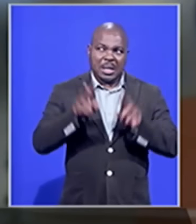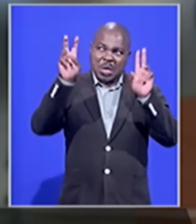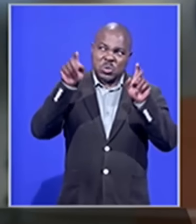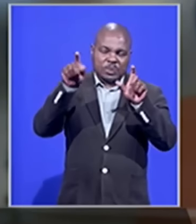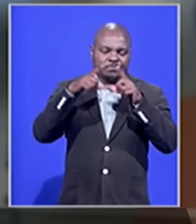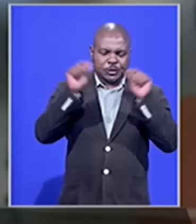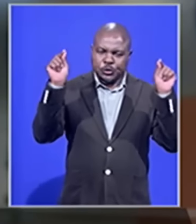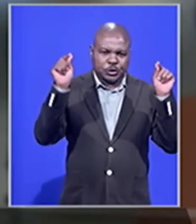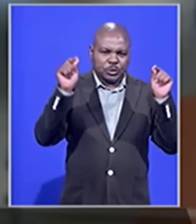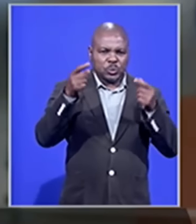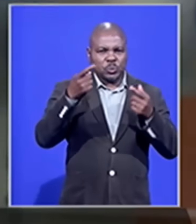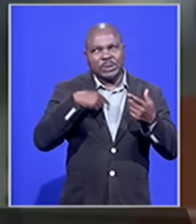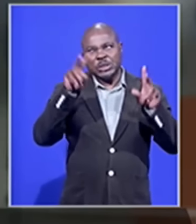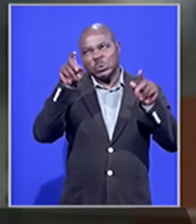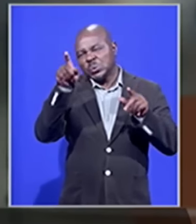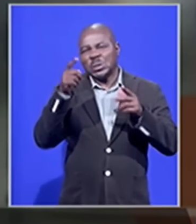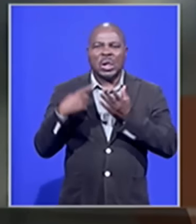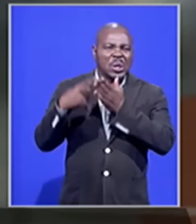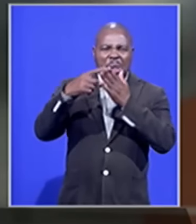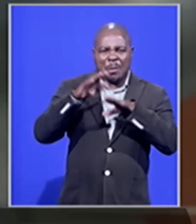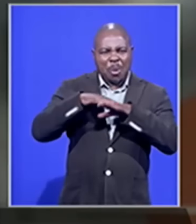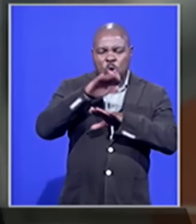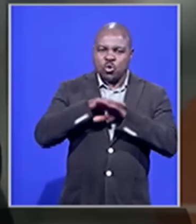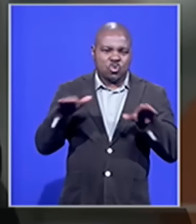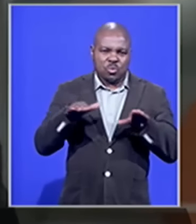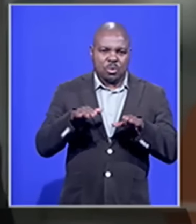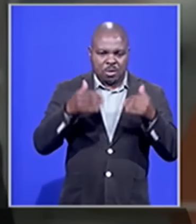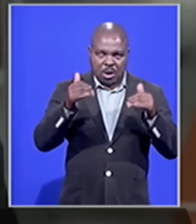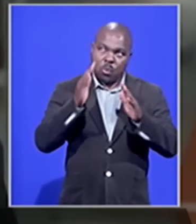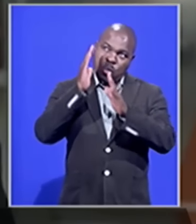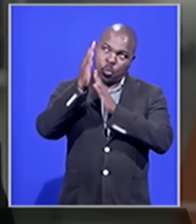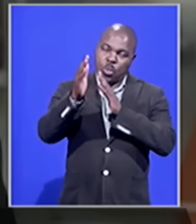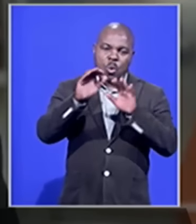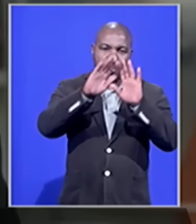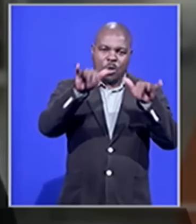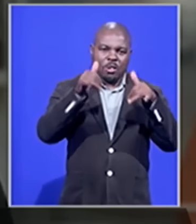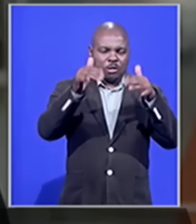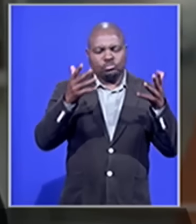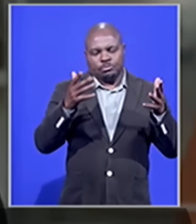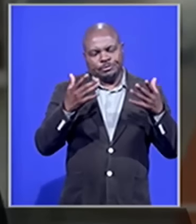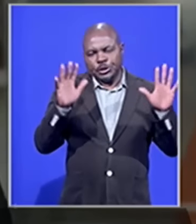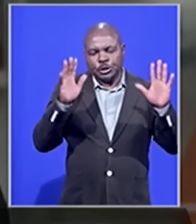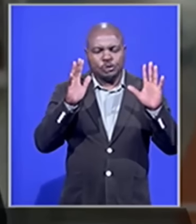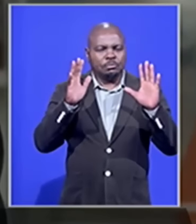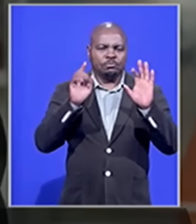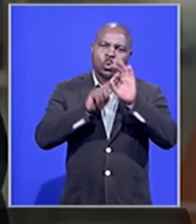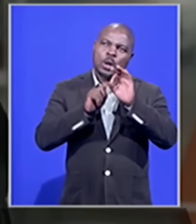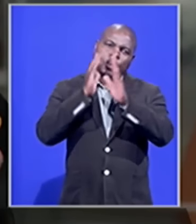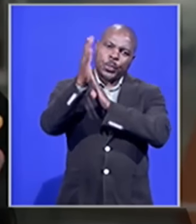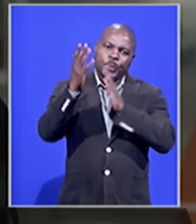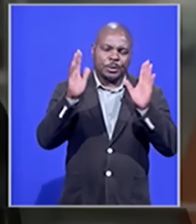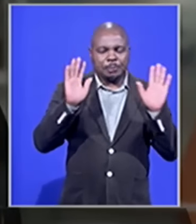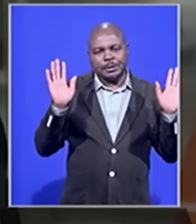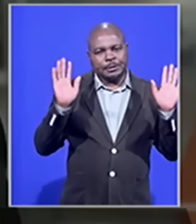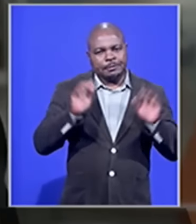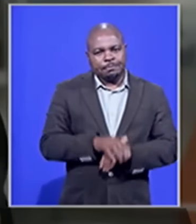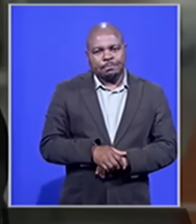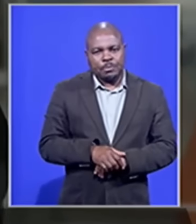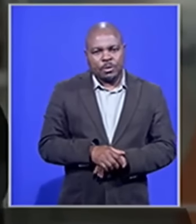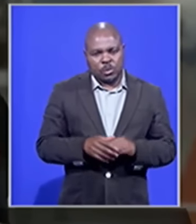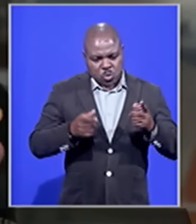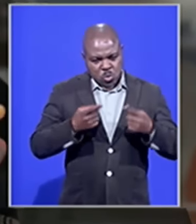We are not interested in the matter. We are going to the World Cup. We've qualified, and that's where we go. We